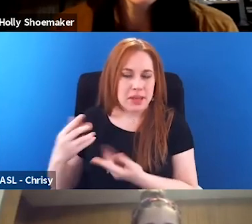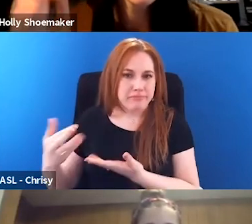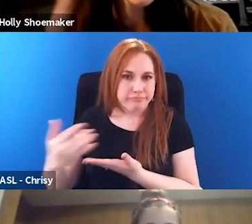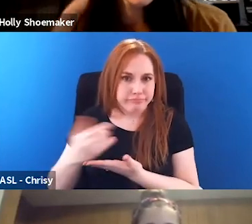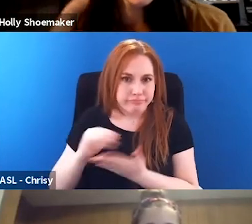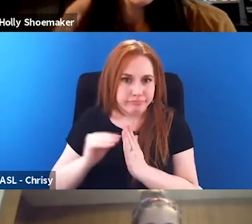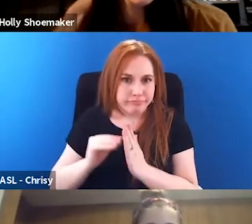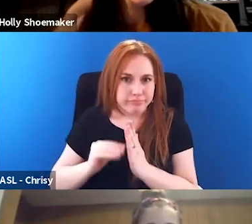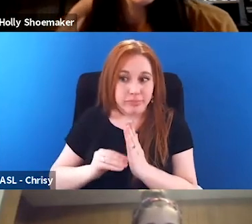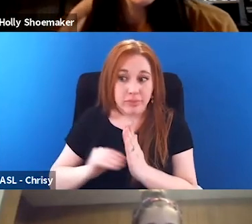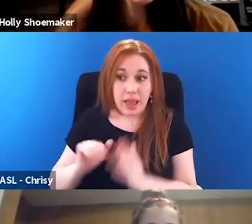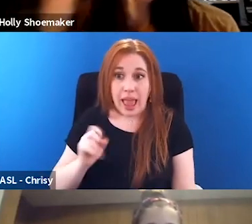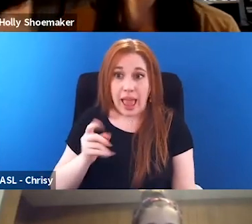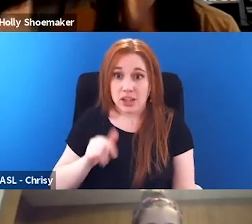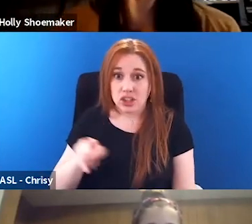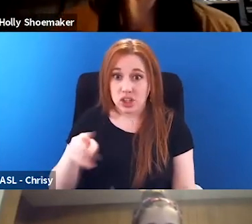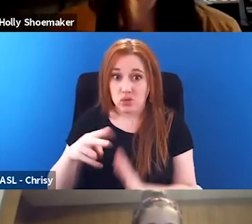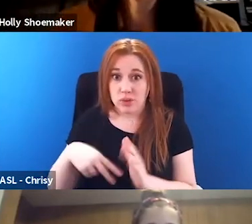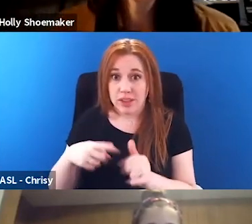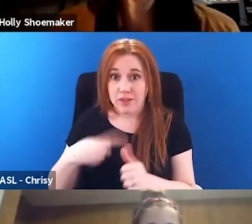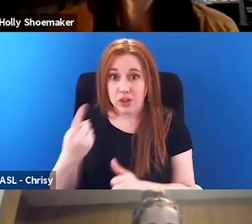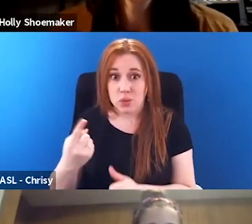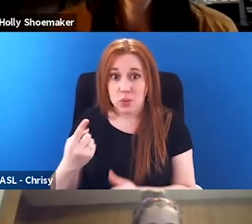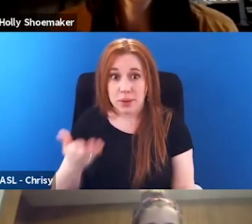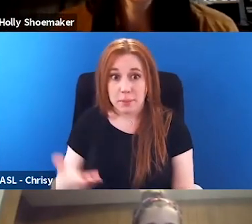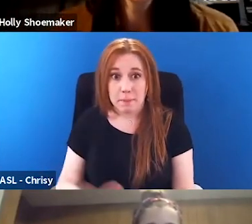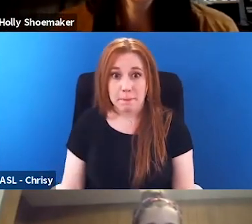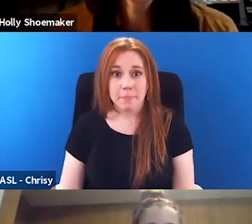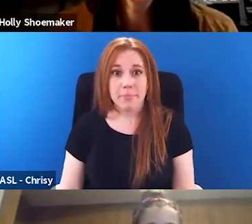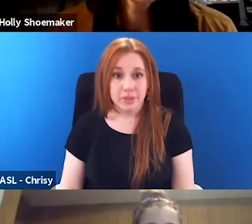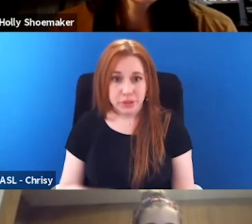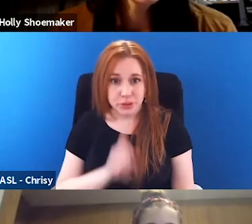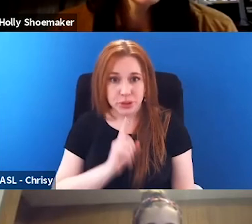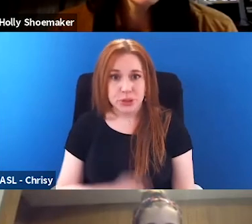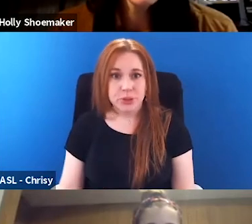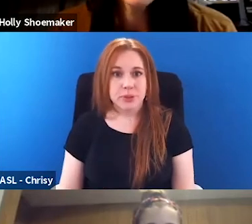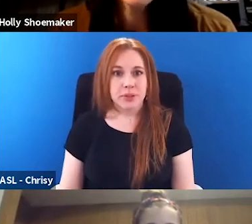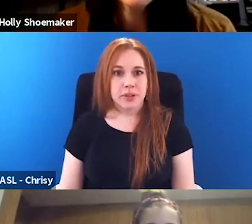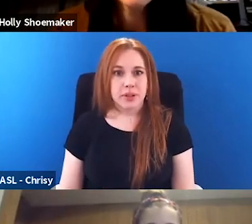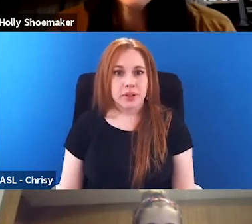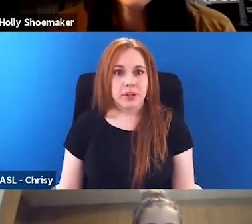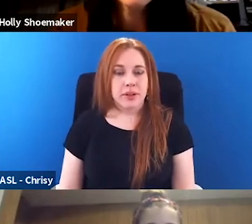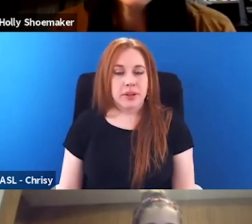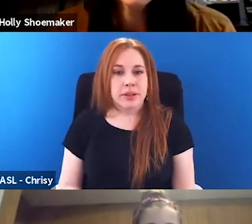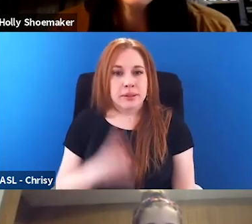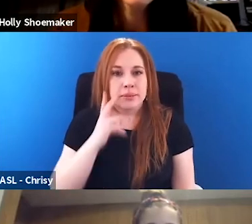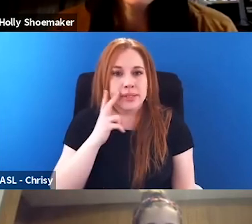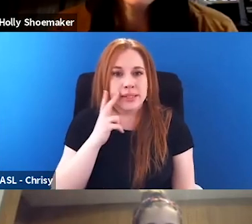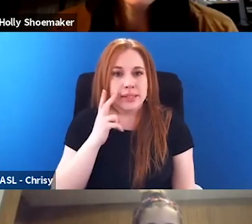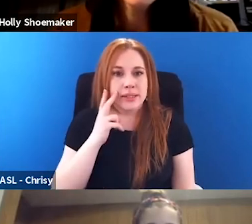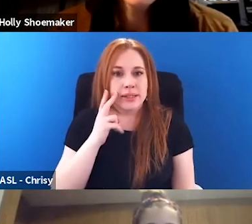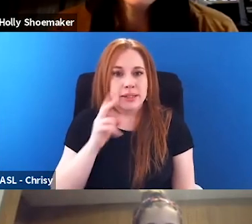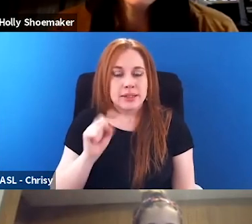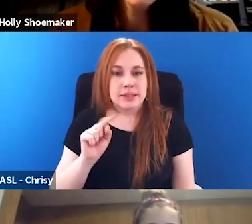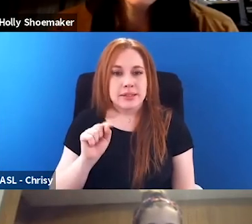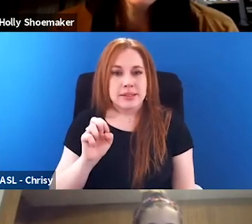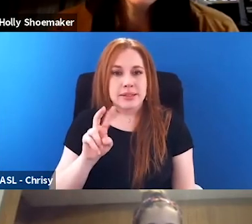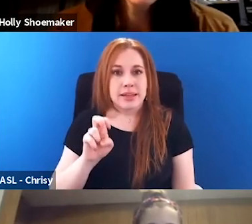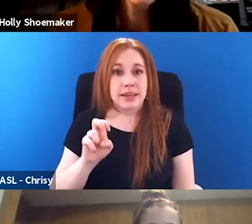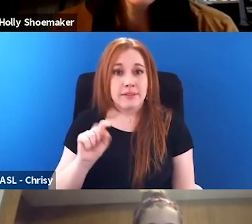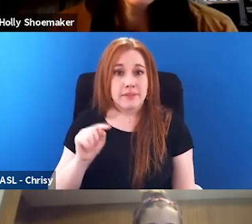So Ashley, do you want to read the first one that we've got? Yeah. Let's see. So Steve